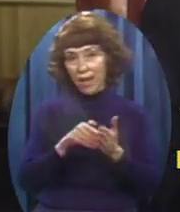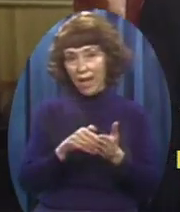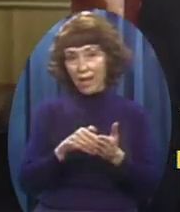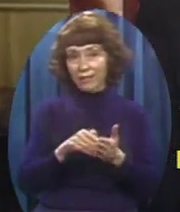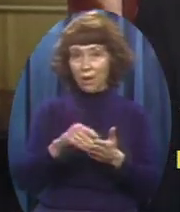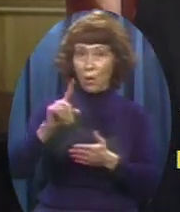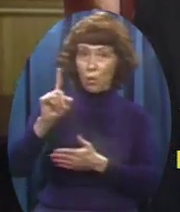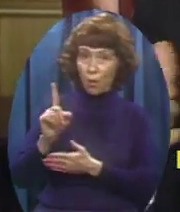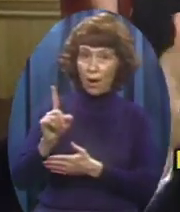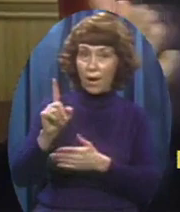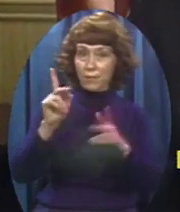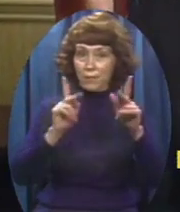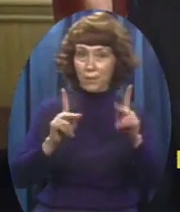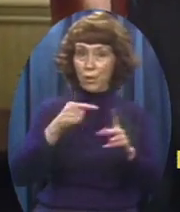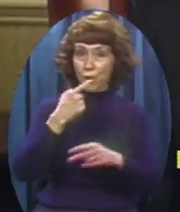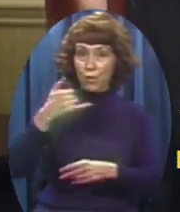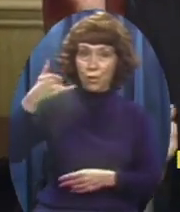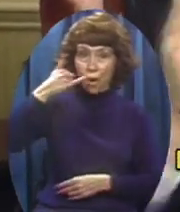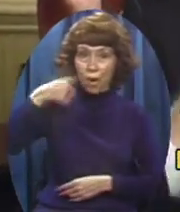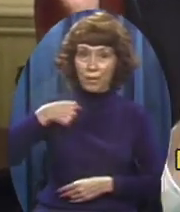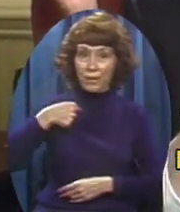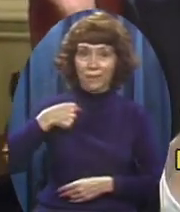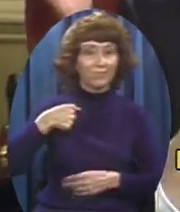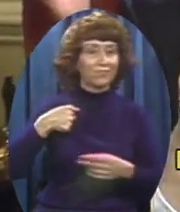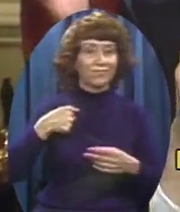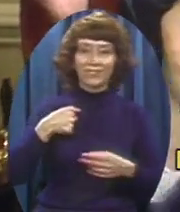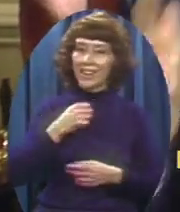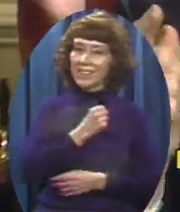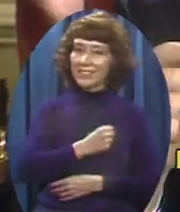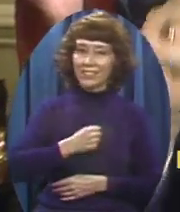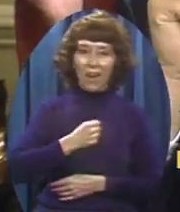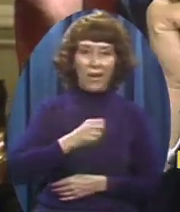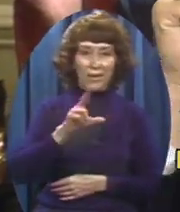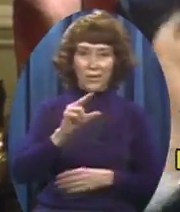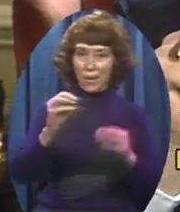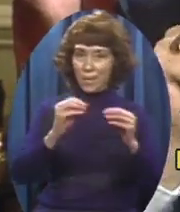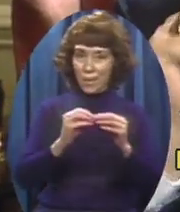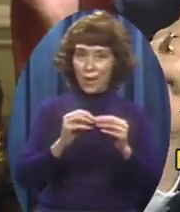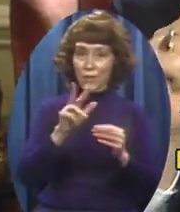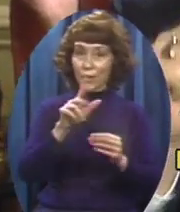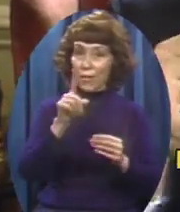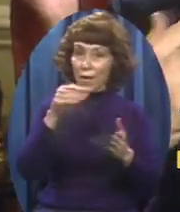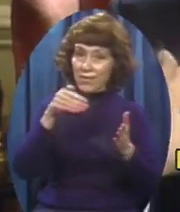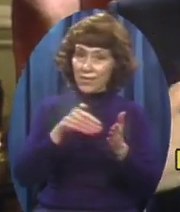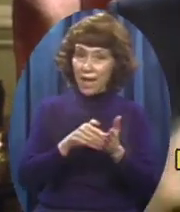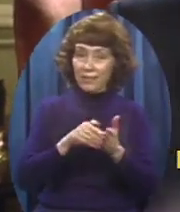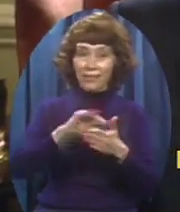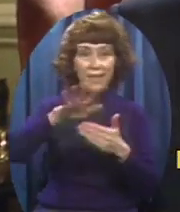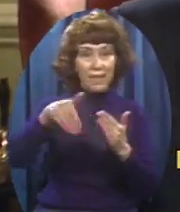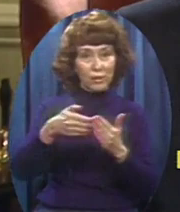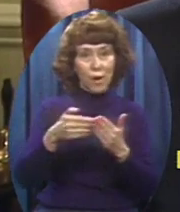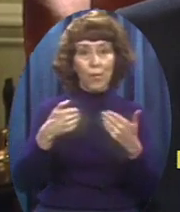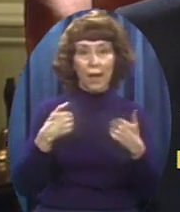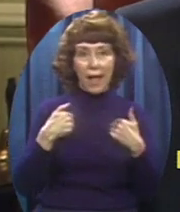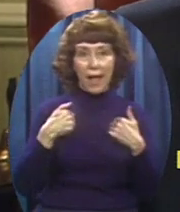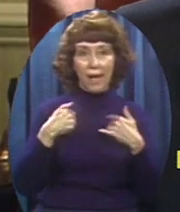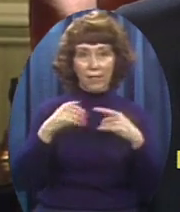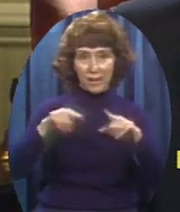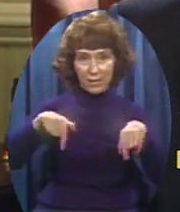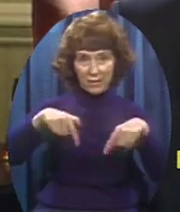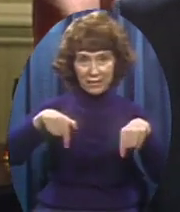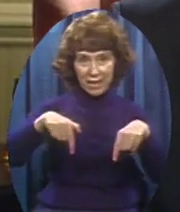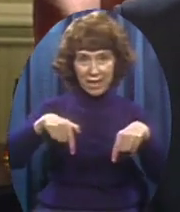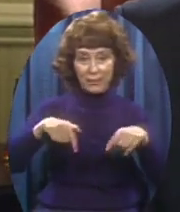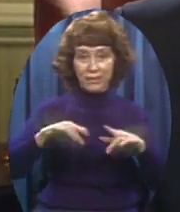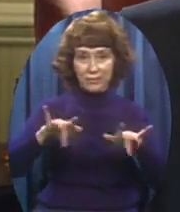31,001st person to call me, we're out. So call right now. Don't wait till tomorrow. Call right now, the toll-free number. We pay for the call. If you live in